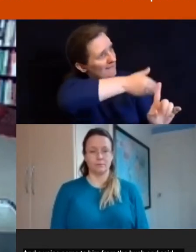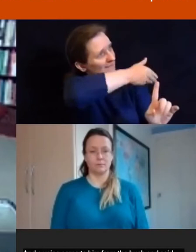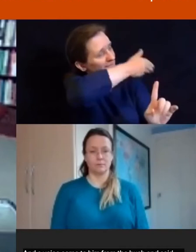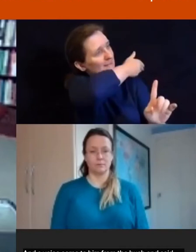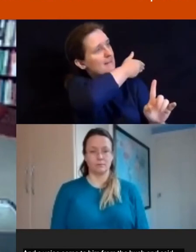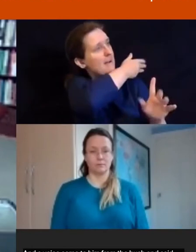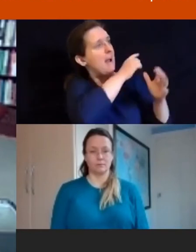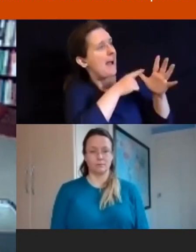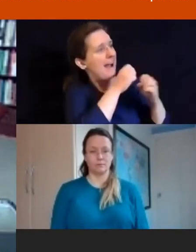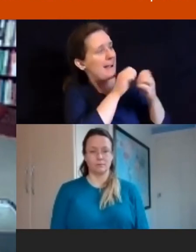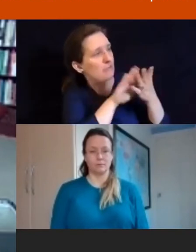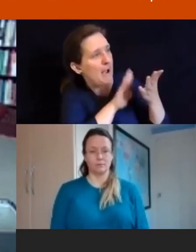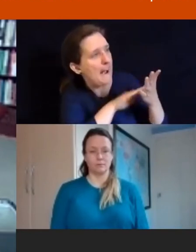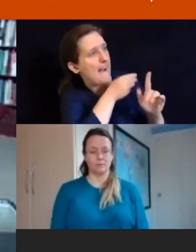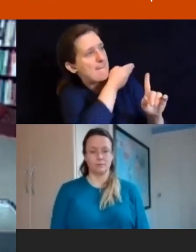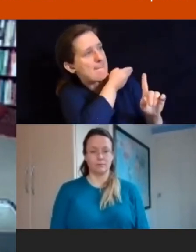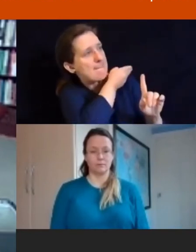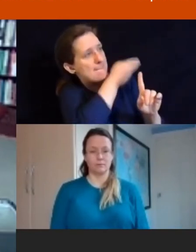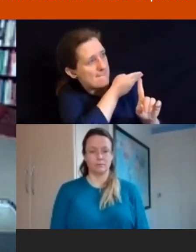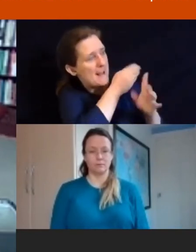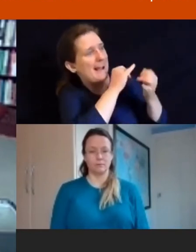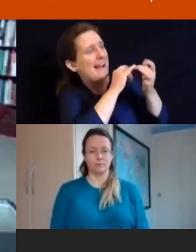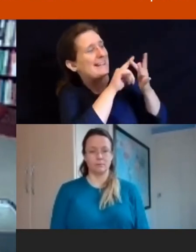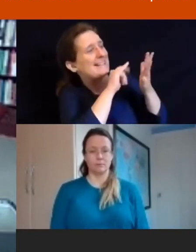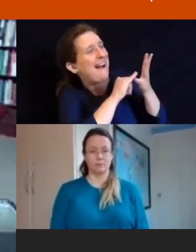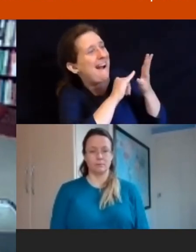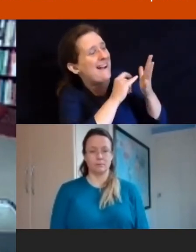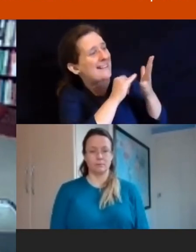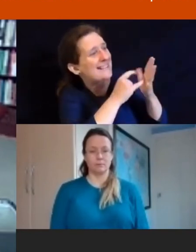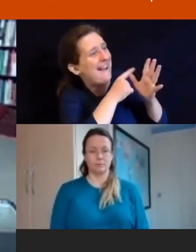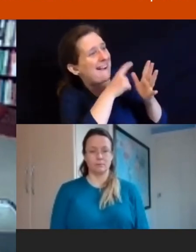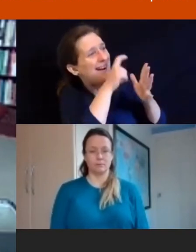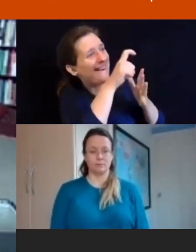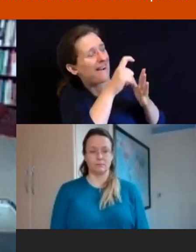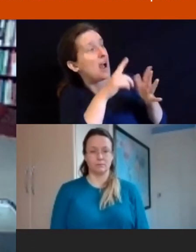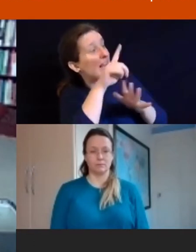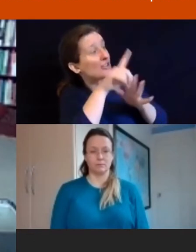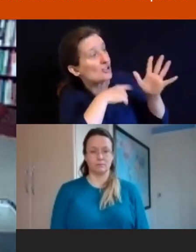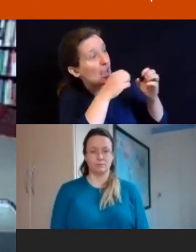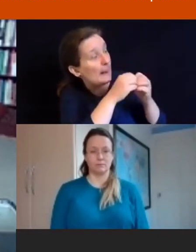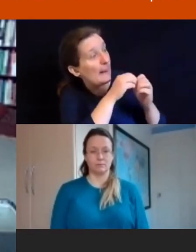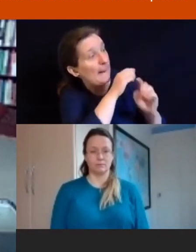Abraham and of Isaac and of Jacob."